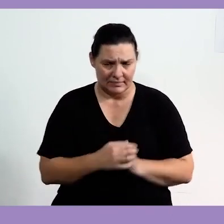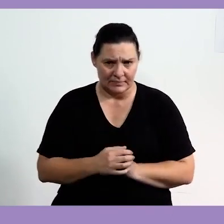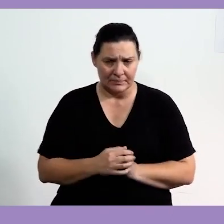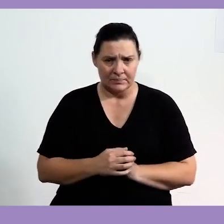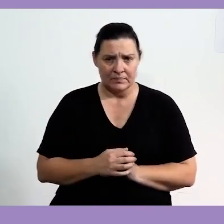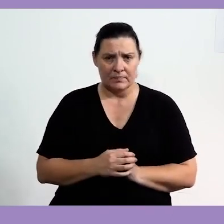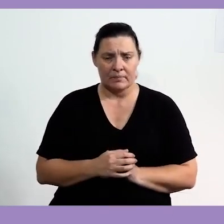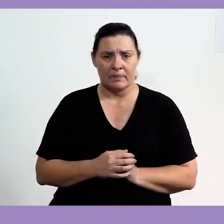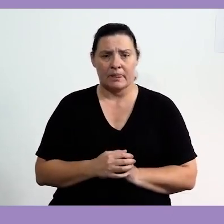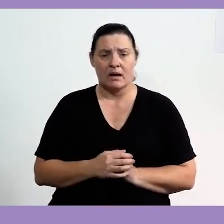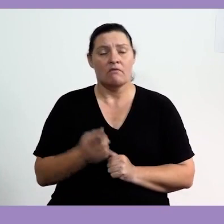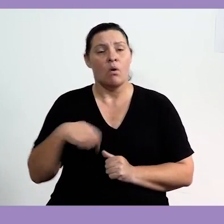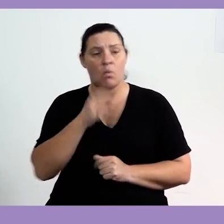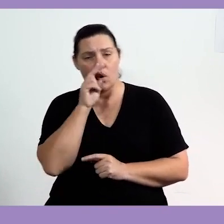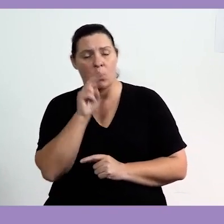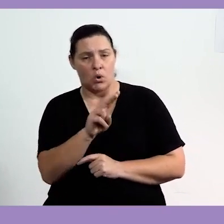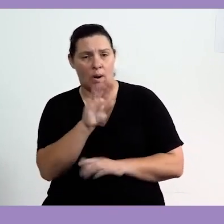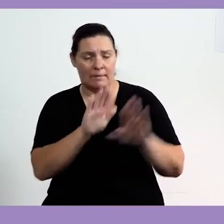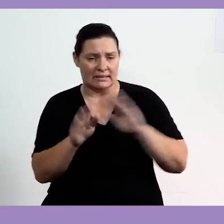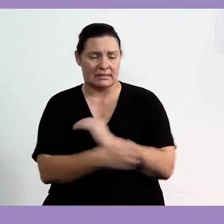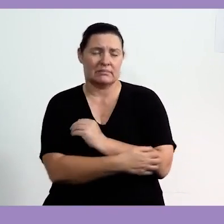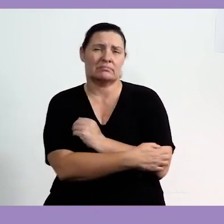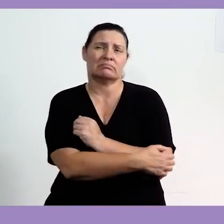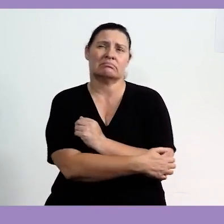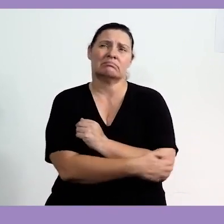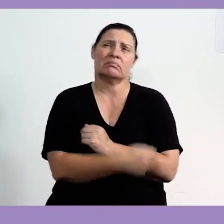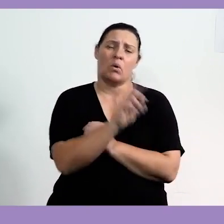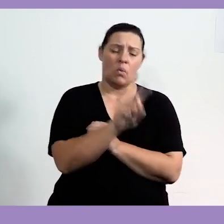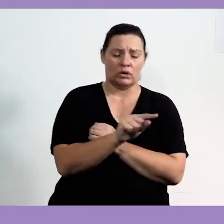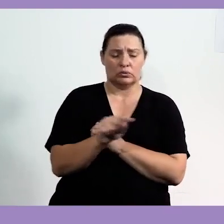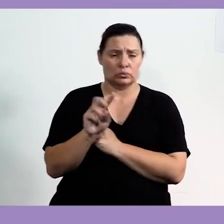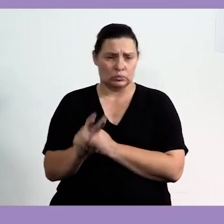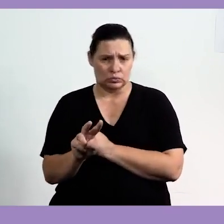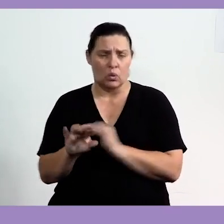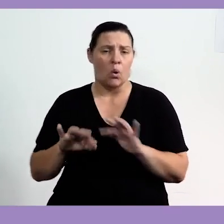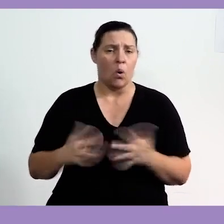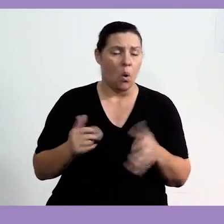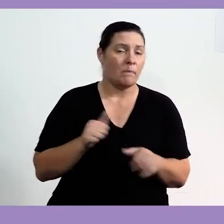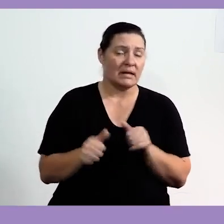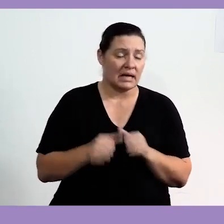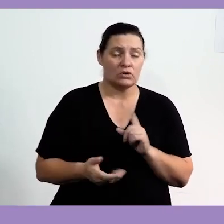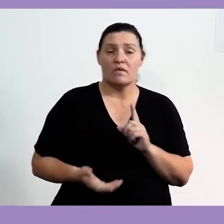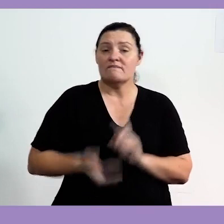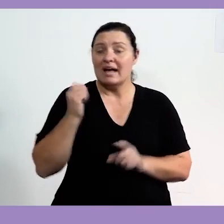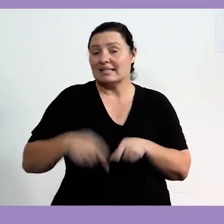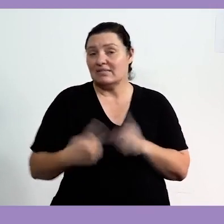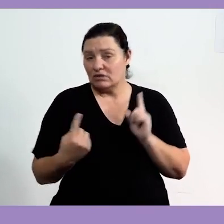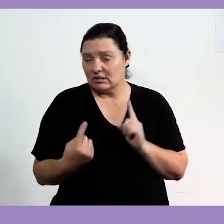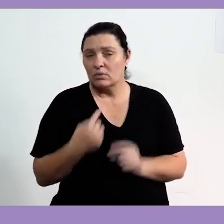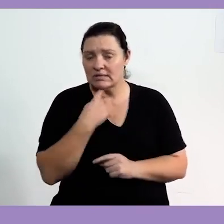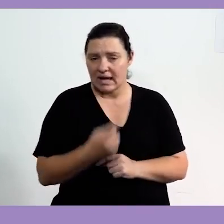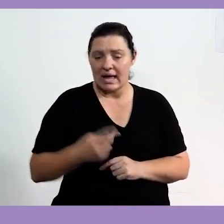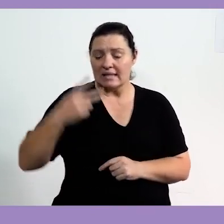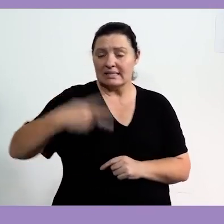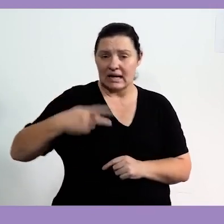on here. So if we look at this pattern from 1 to 2, or even better, to find the difference,